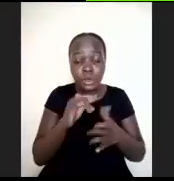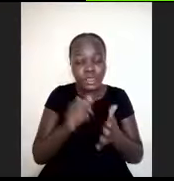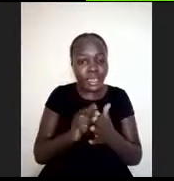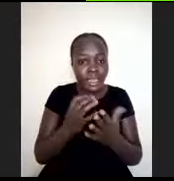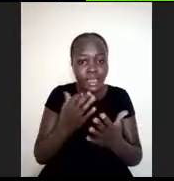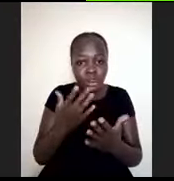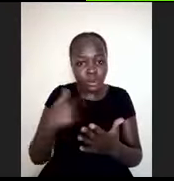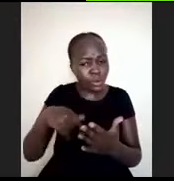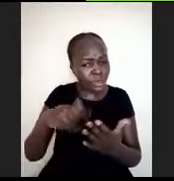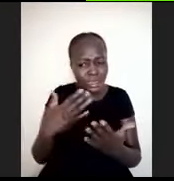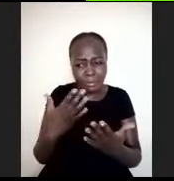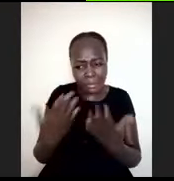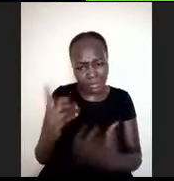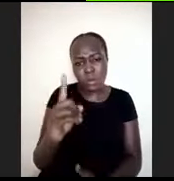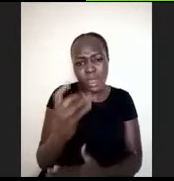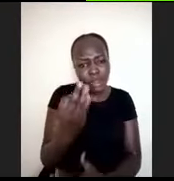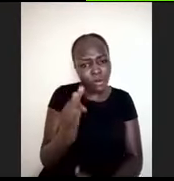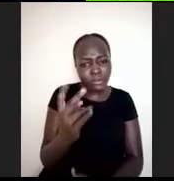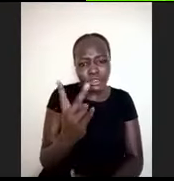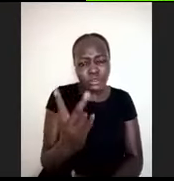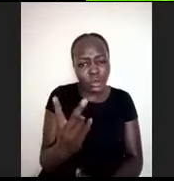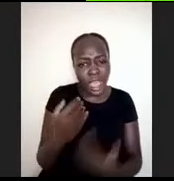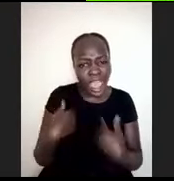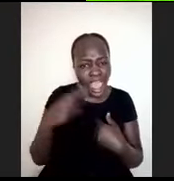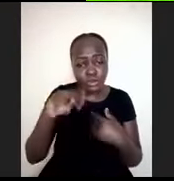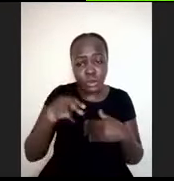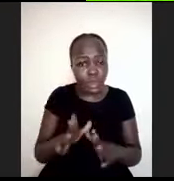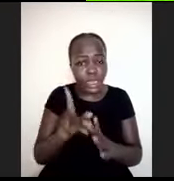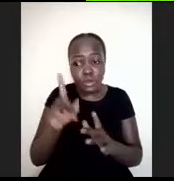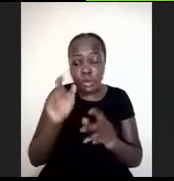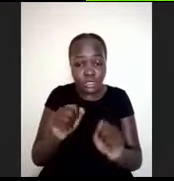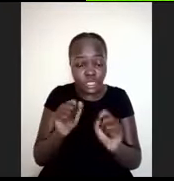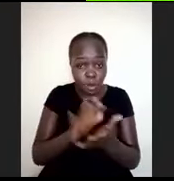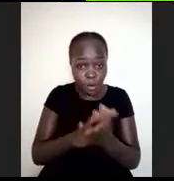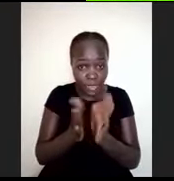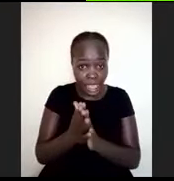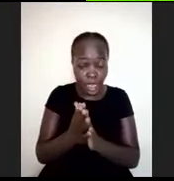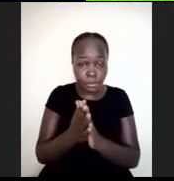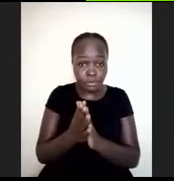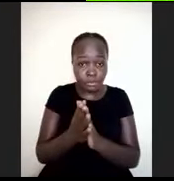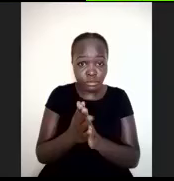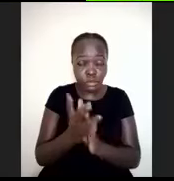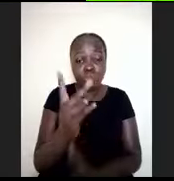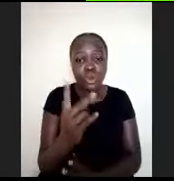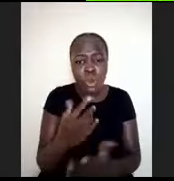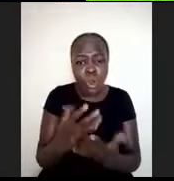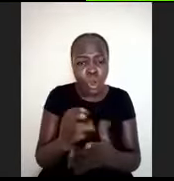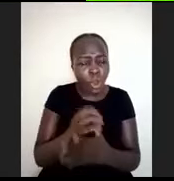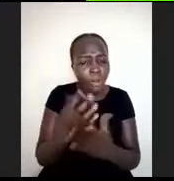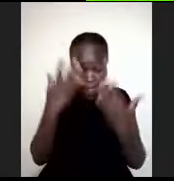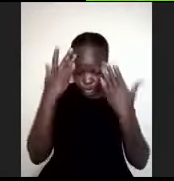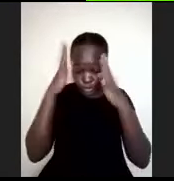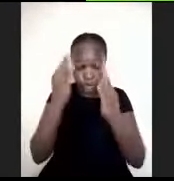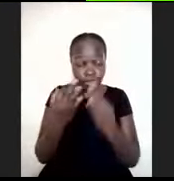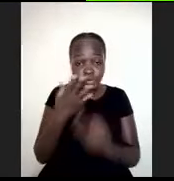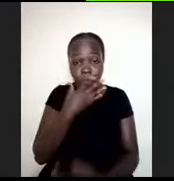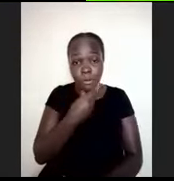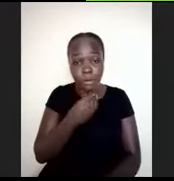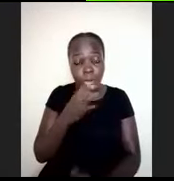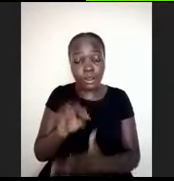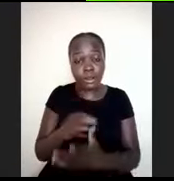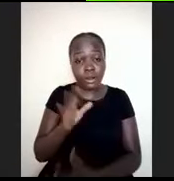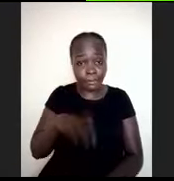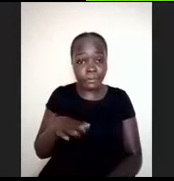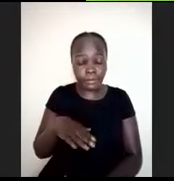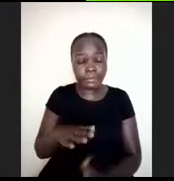There's no way you can say you don't know who you are. really, you're either a male or a female.